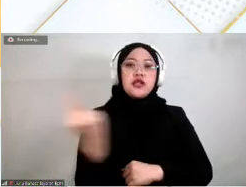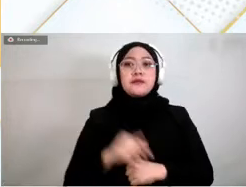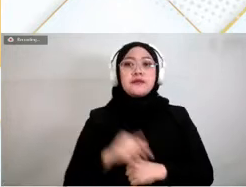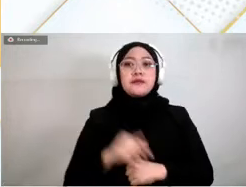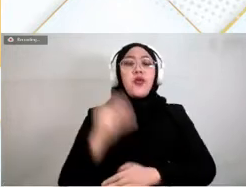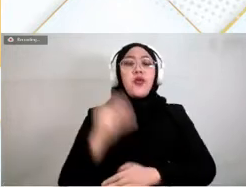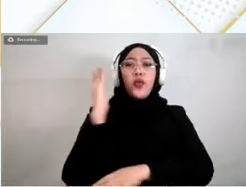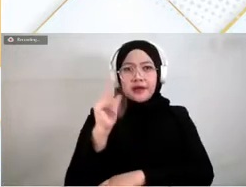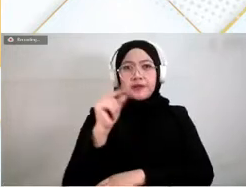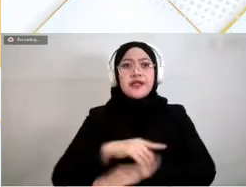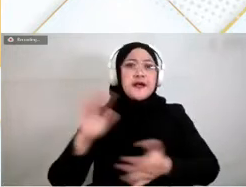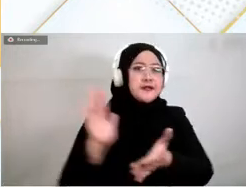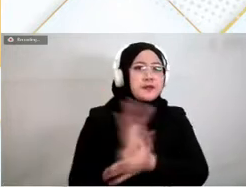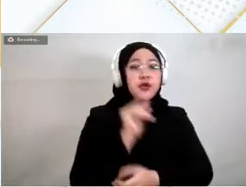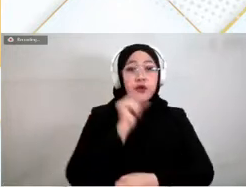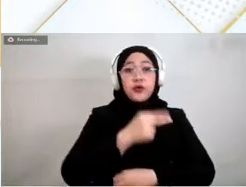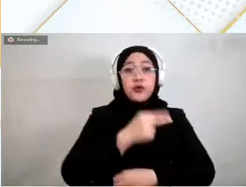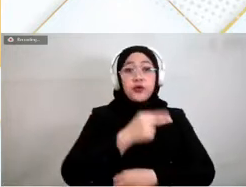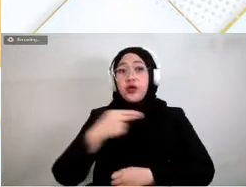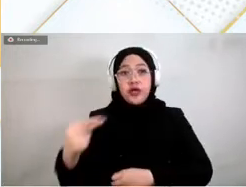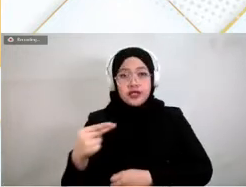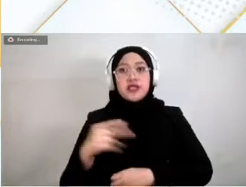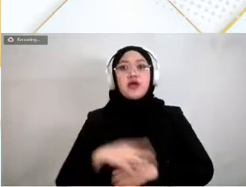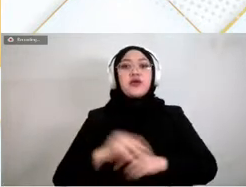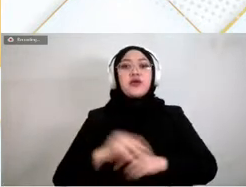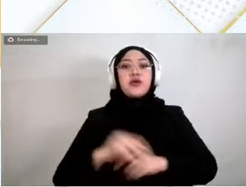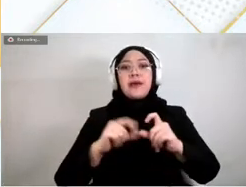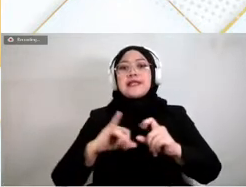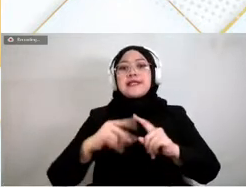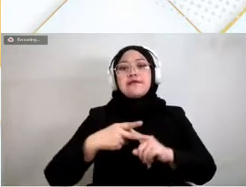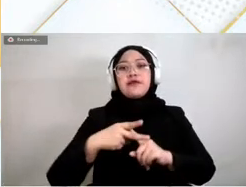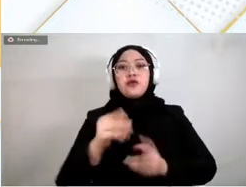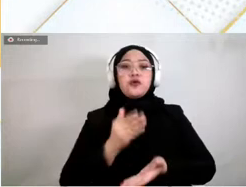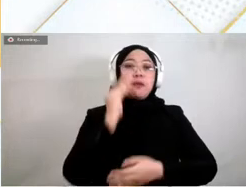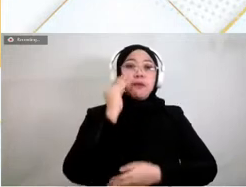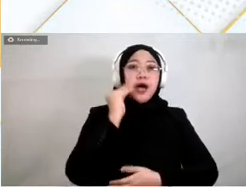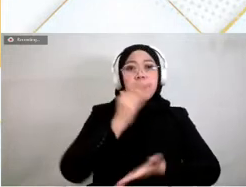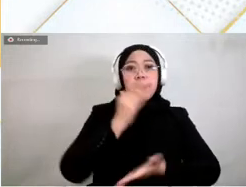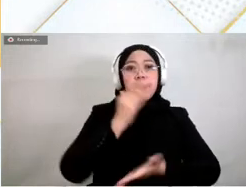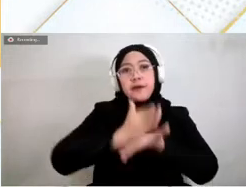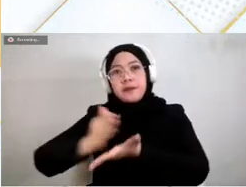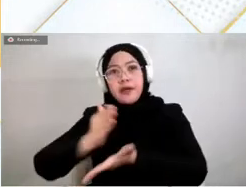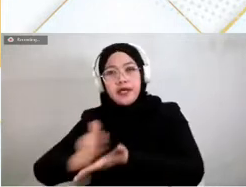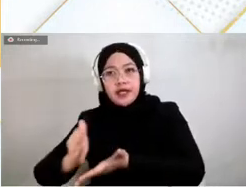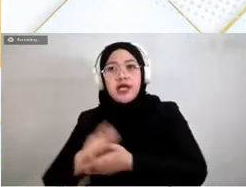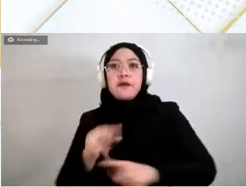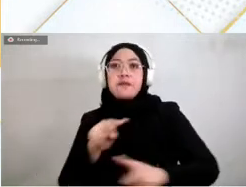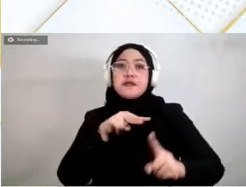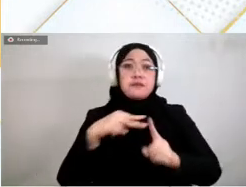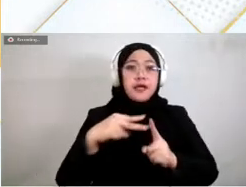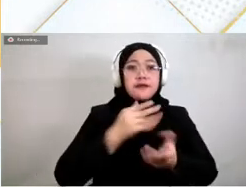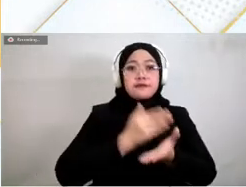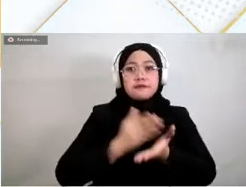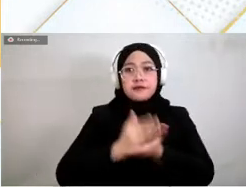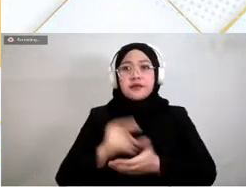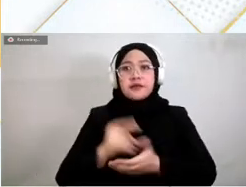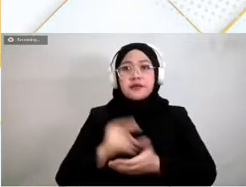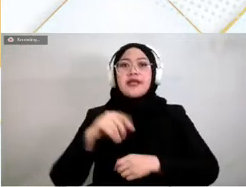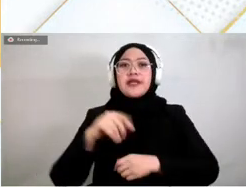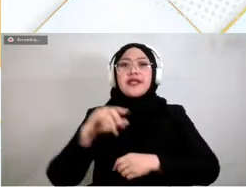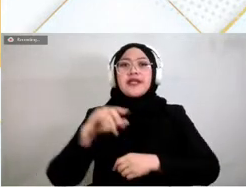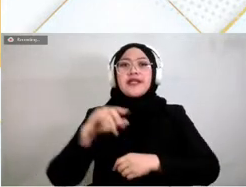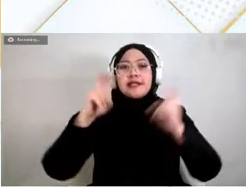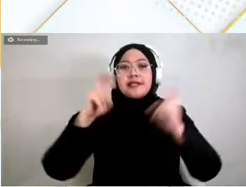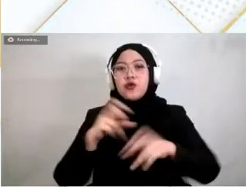an opportunity for Indonesia and the Pacific to share experience and best practices on the issues of